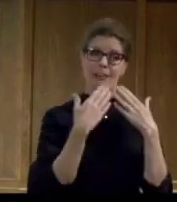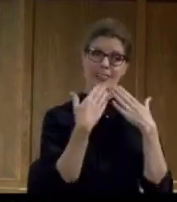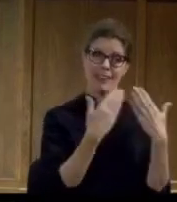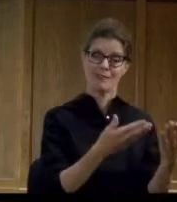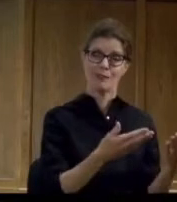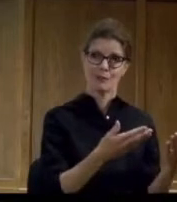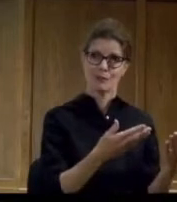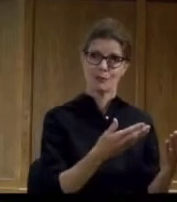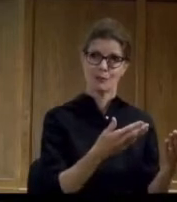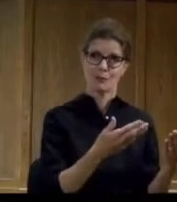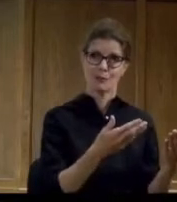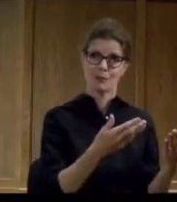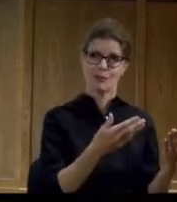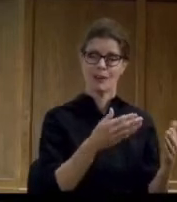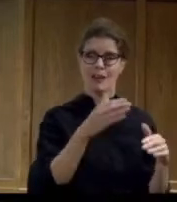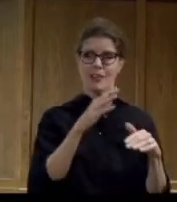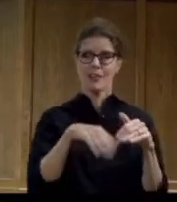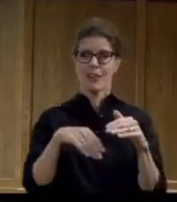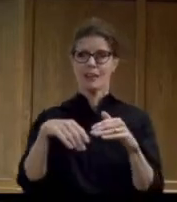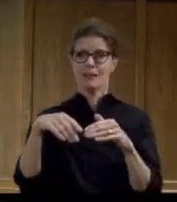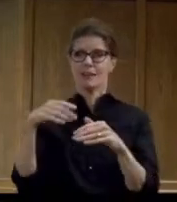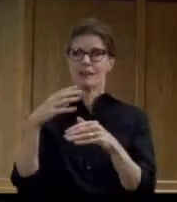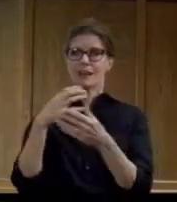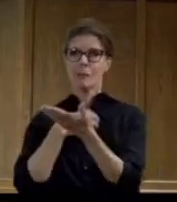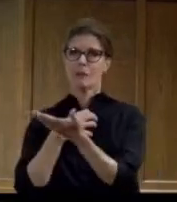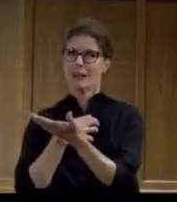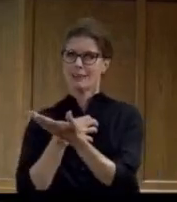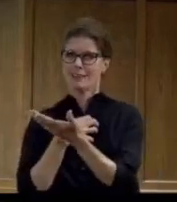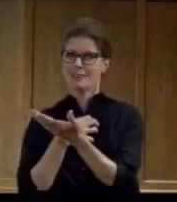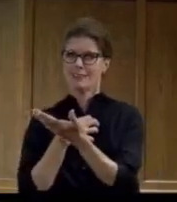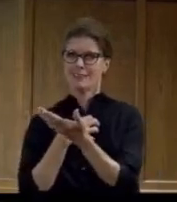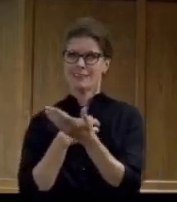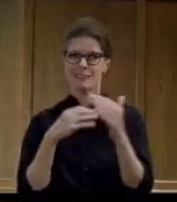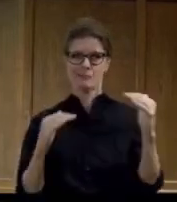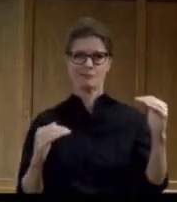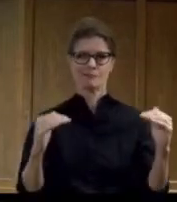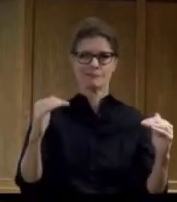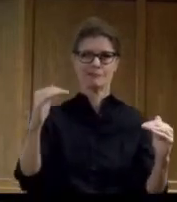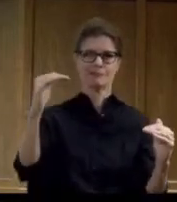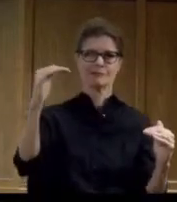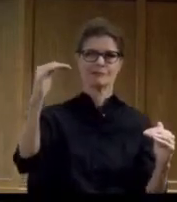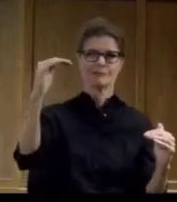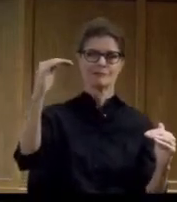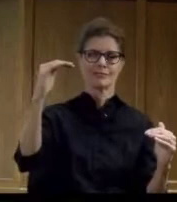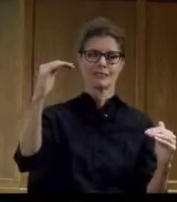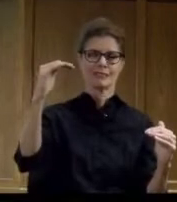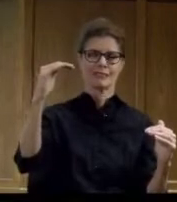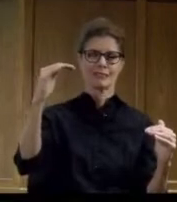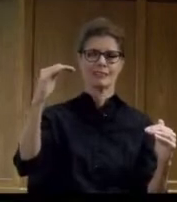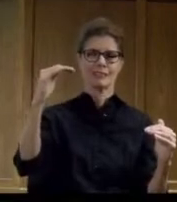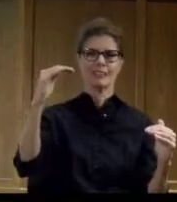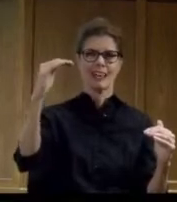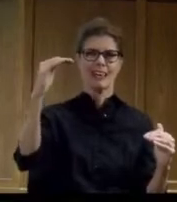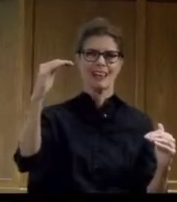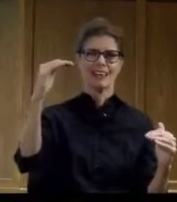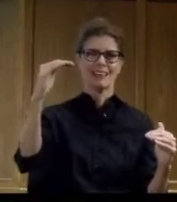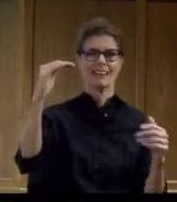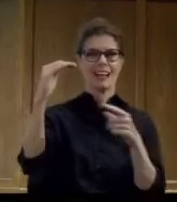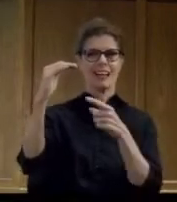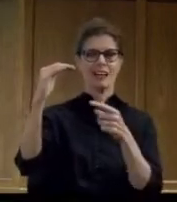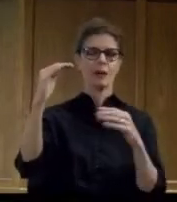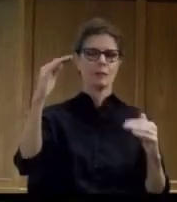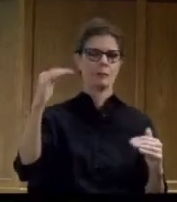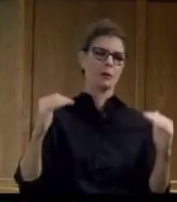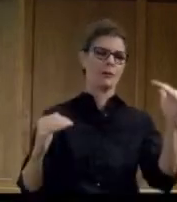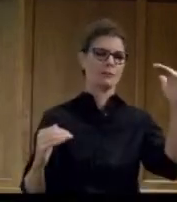than you have to complain about, and I'm the same way. And the sad reality is many, many, many, many